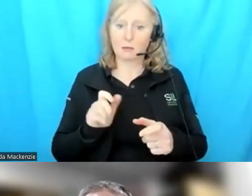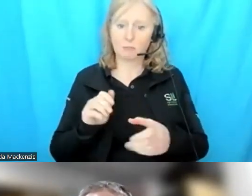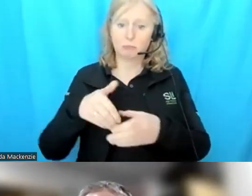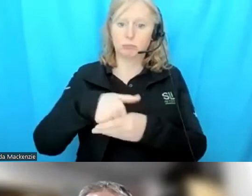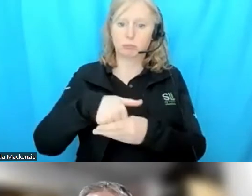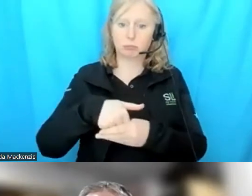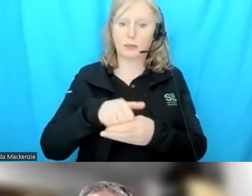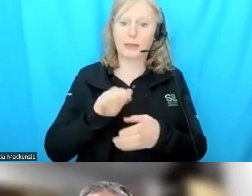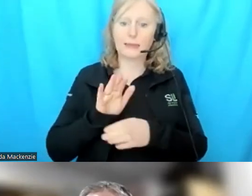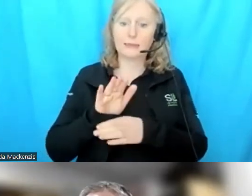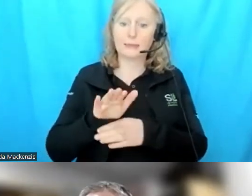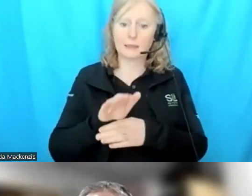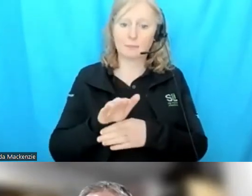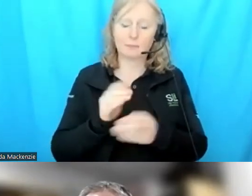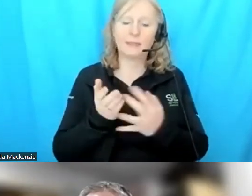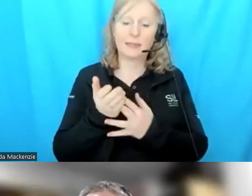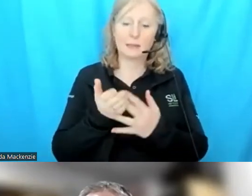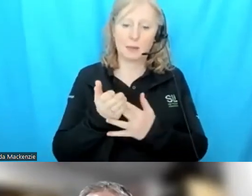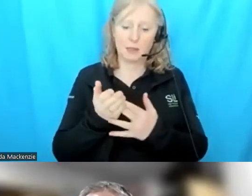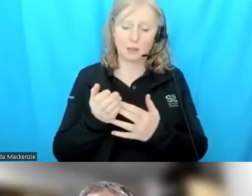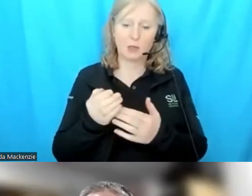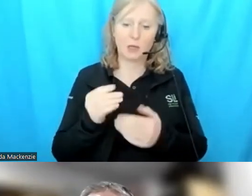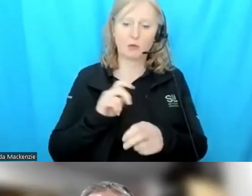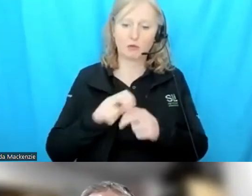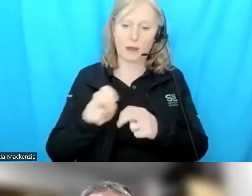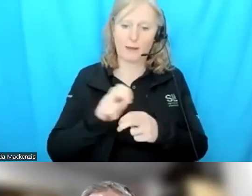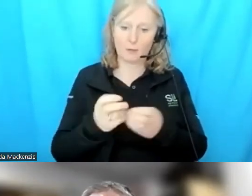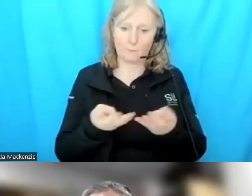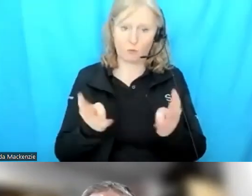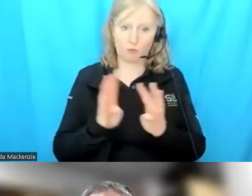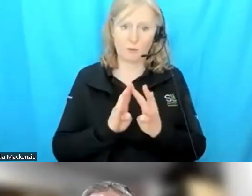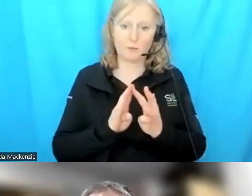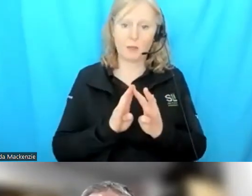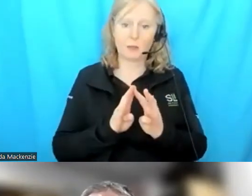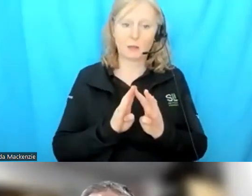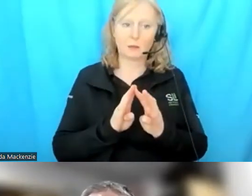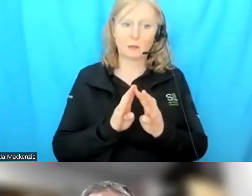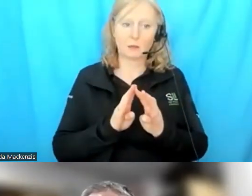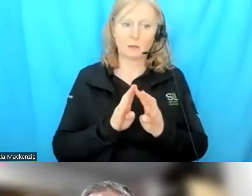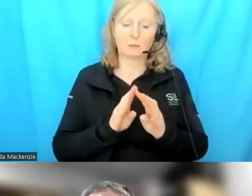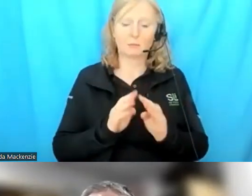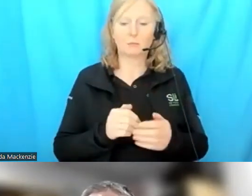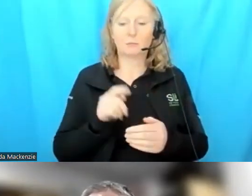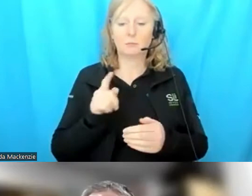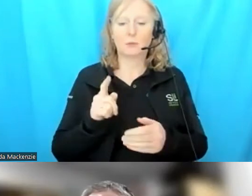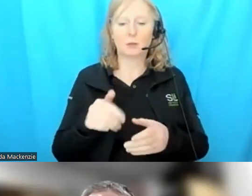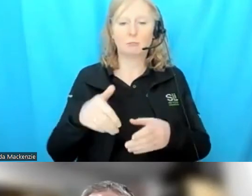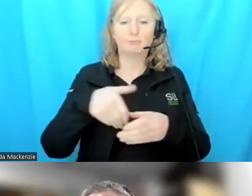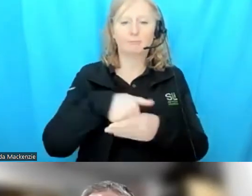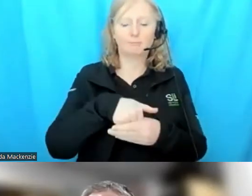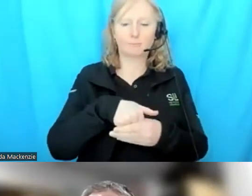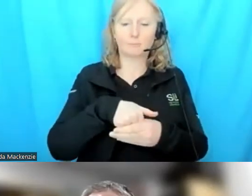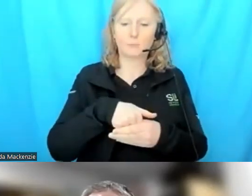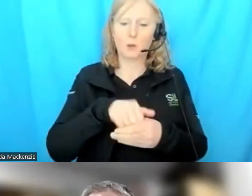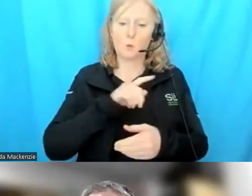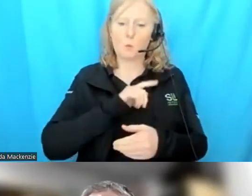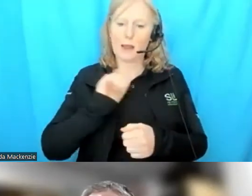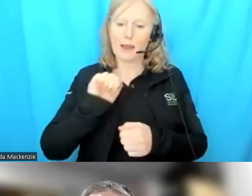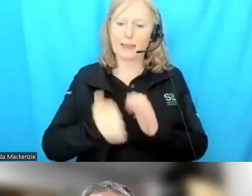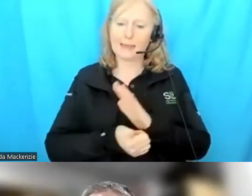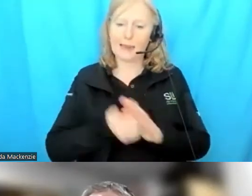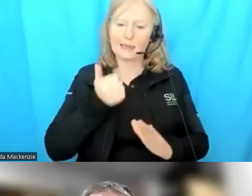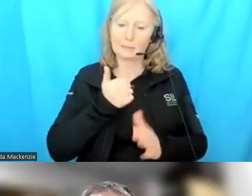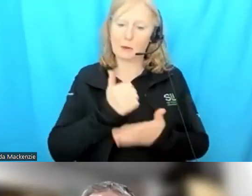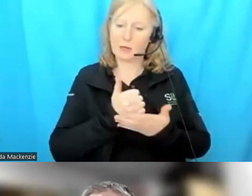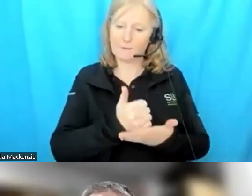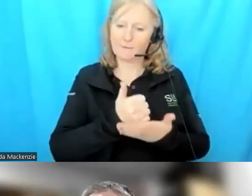travel forum, which meets biannually. And he sits as to provide his expert advice